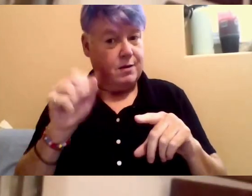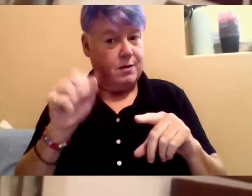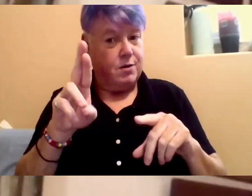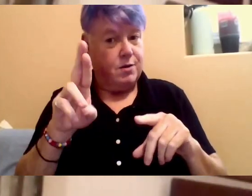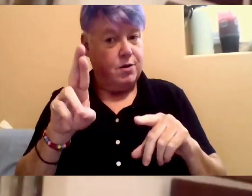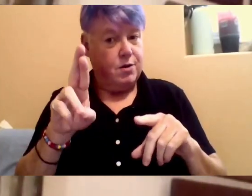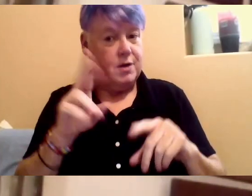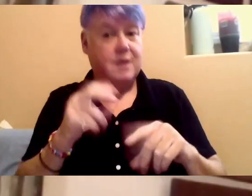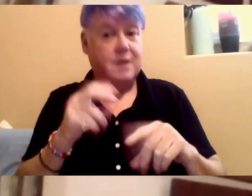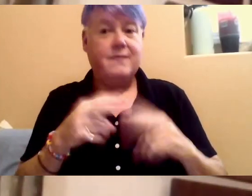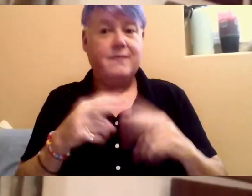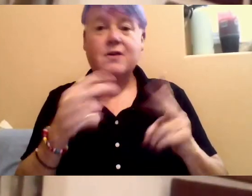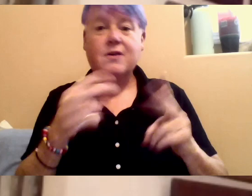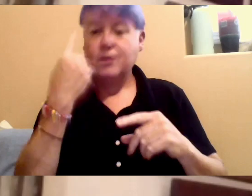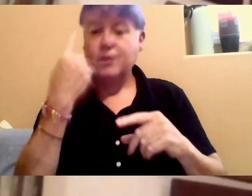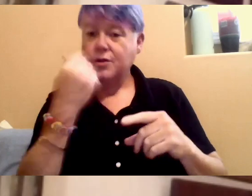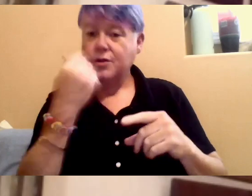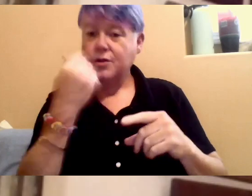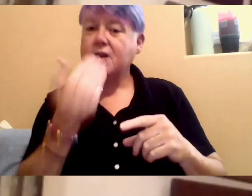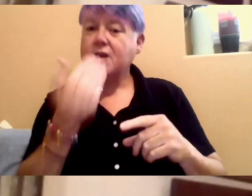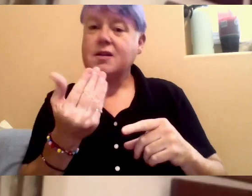very good looking, and